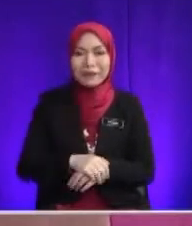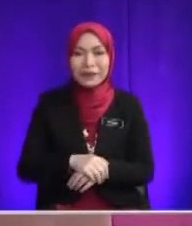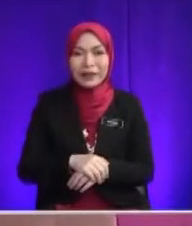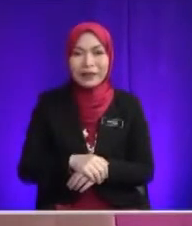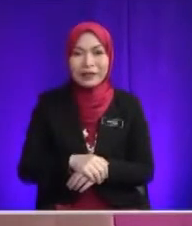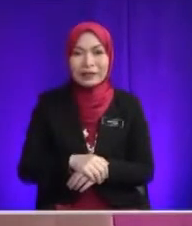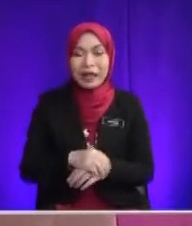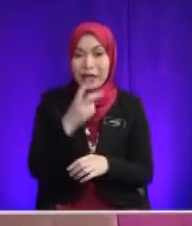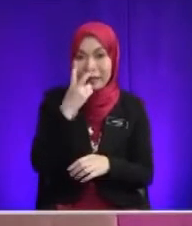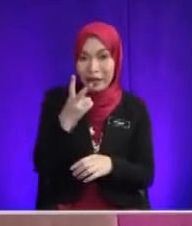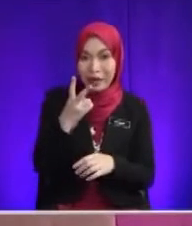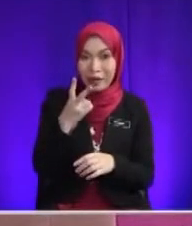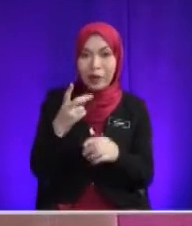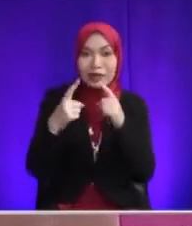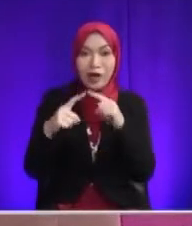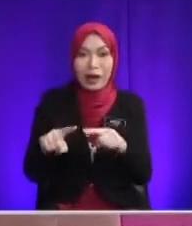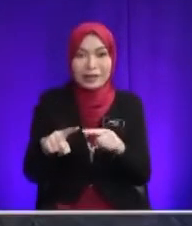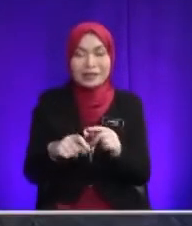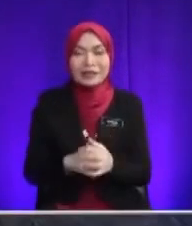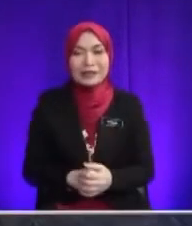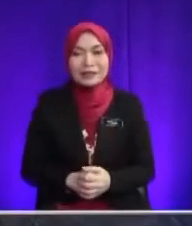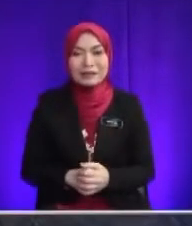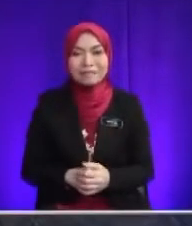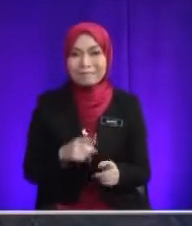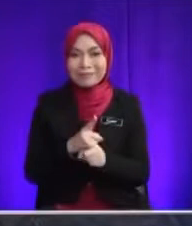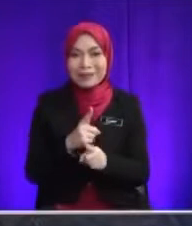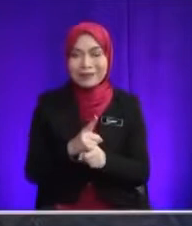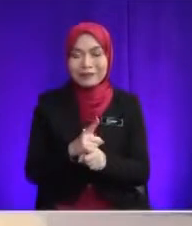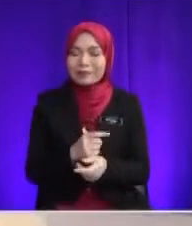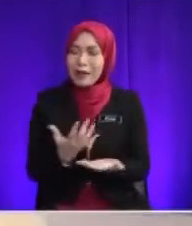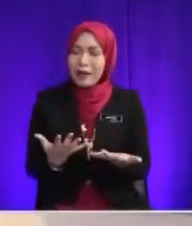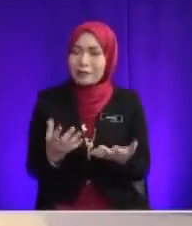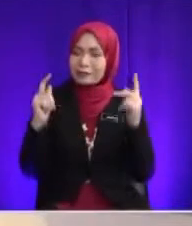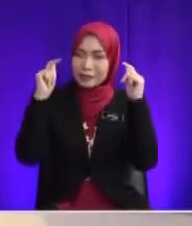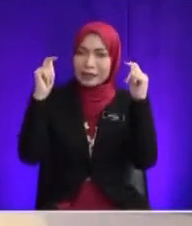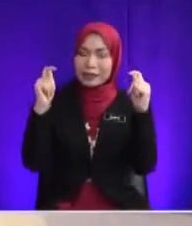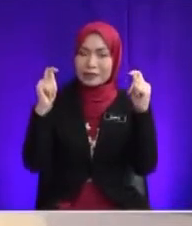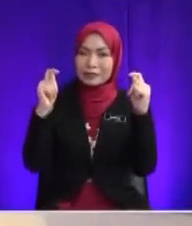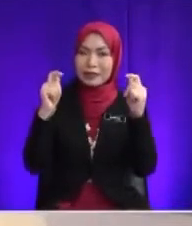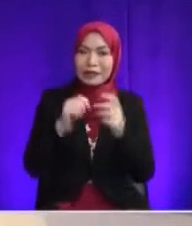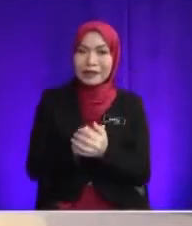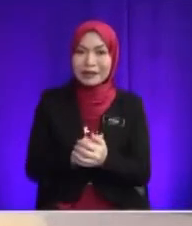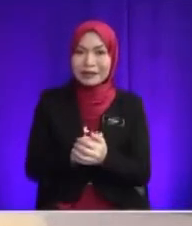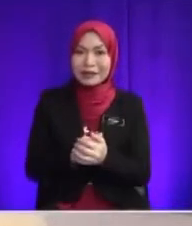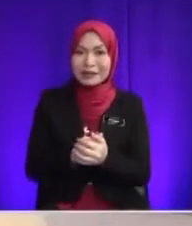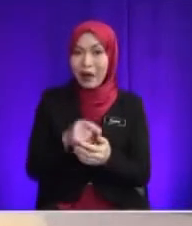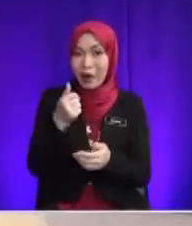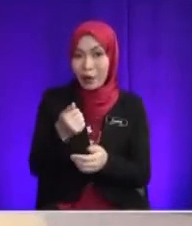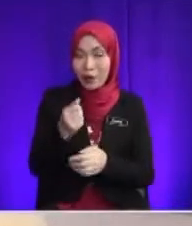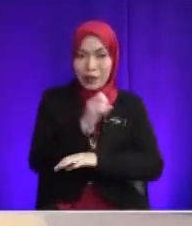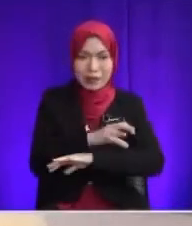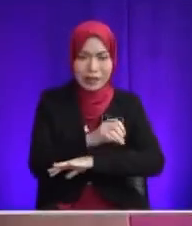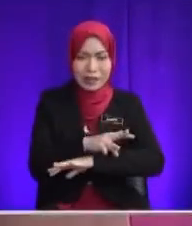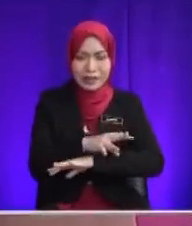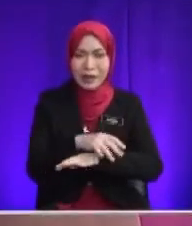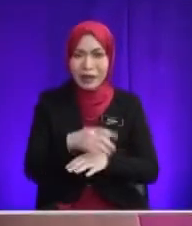double check their answers. So teacher, is it recommended for the pupils to have a pen and paper with them as well while they're listening? They can also jot